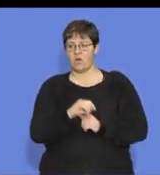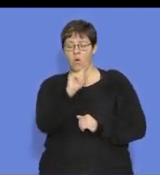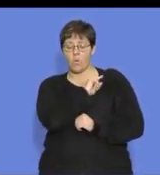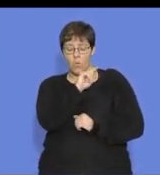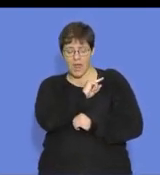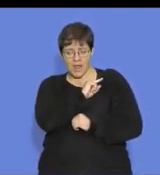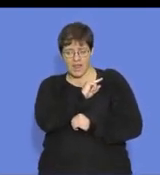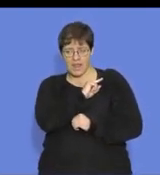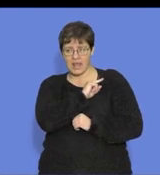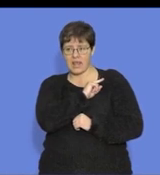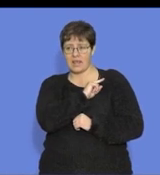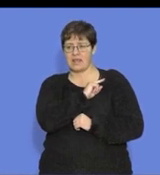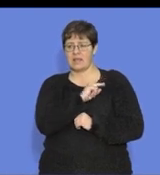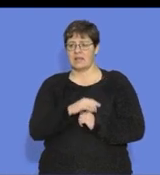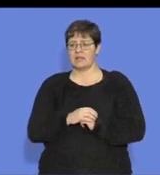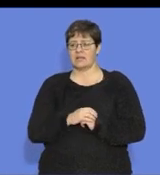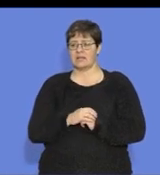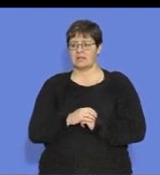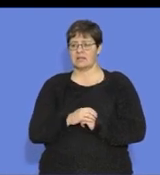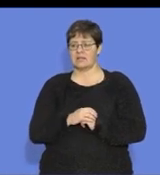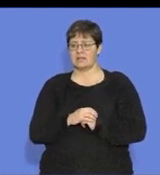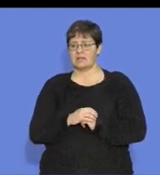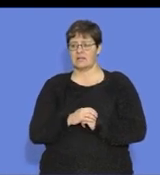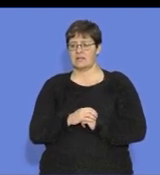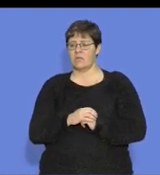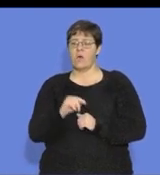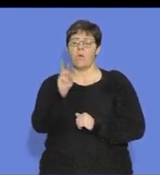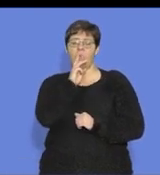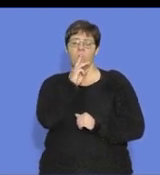is leaf A has not lost any water.